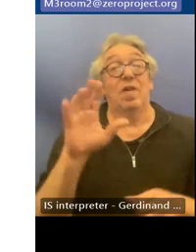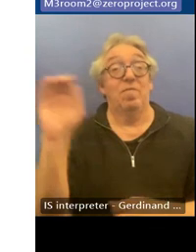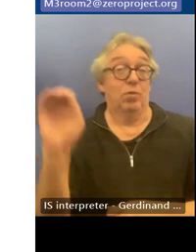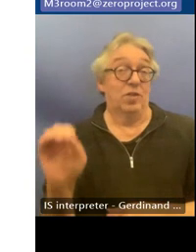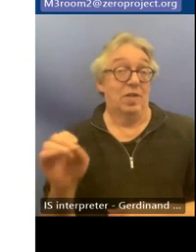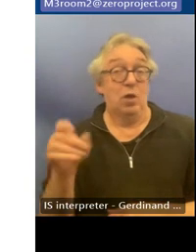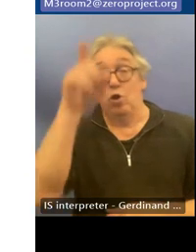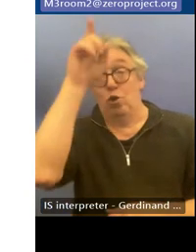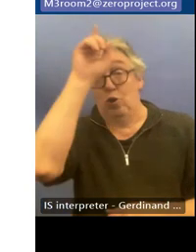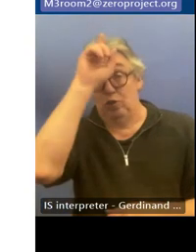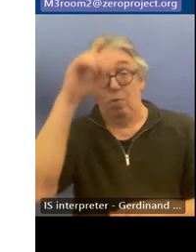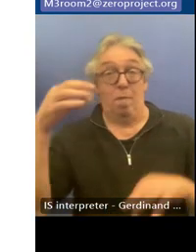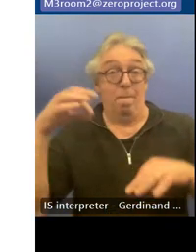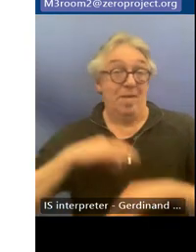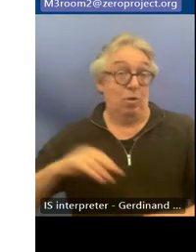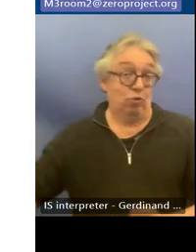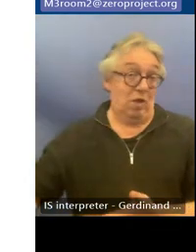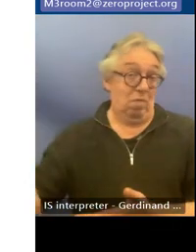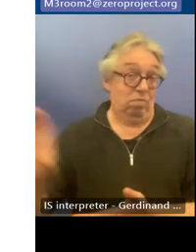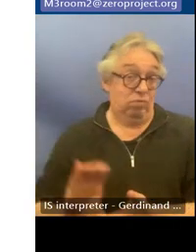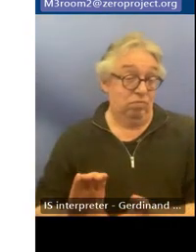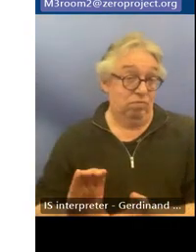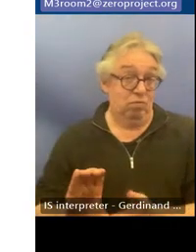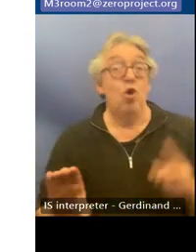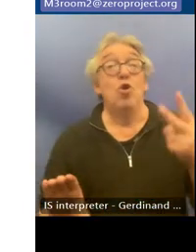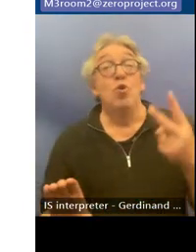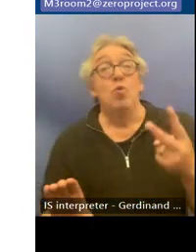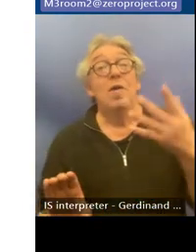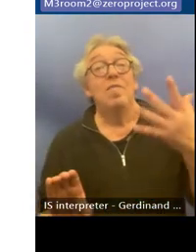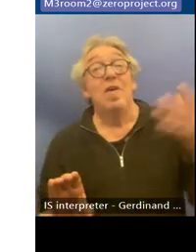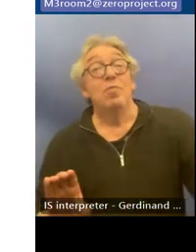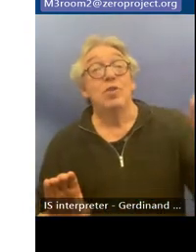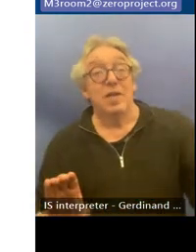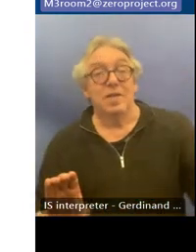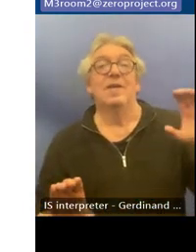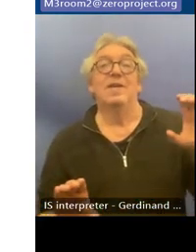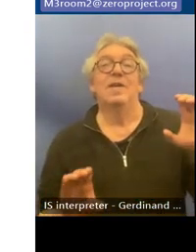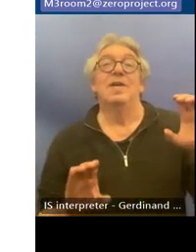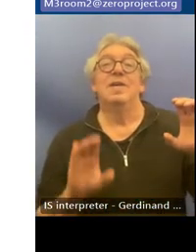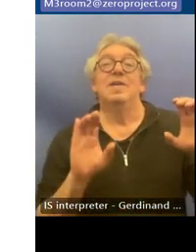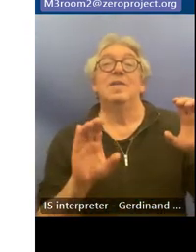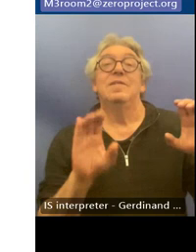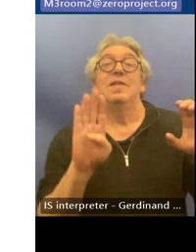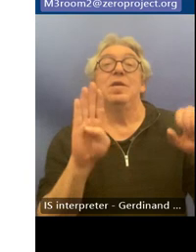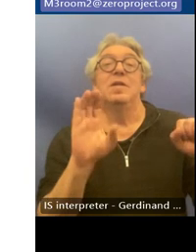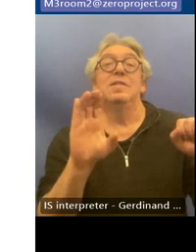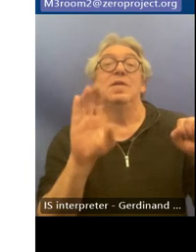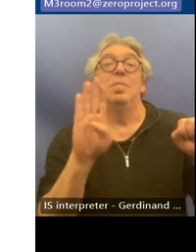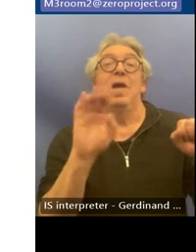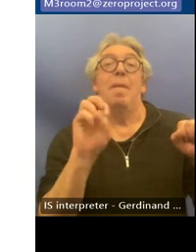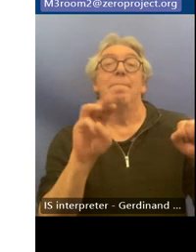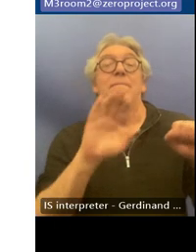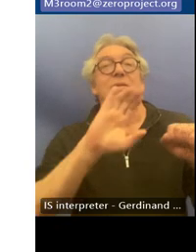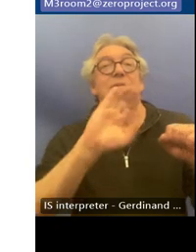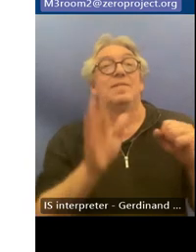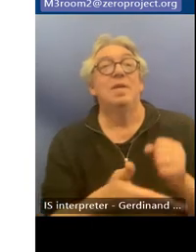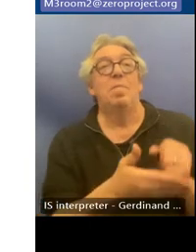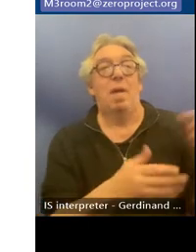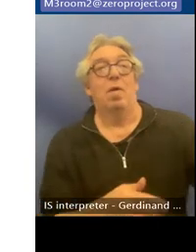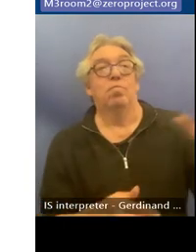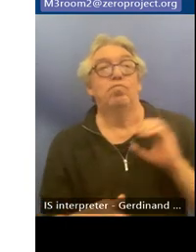Cooperation and Development, and the 25% by CBM. The implementation partners, it is ADISA and other